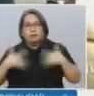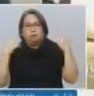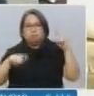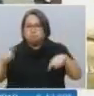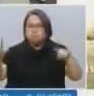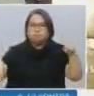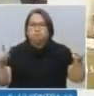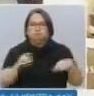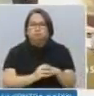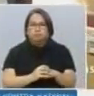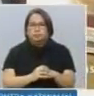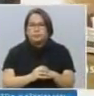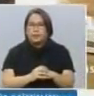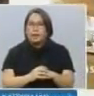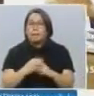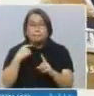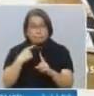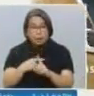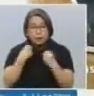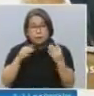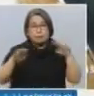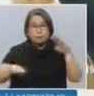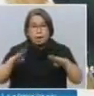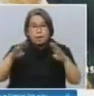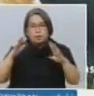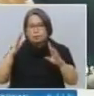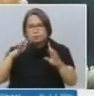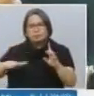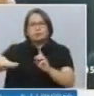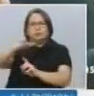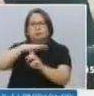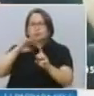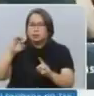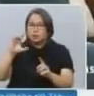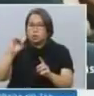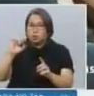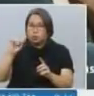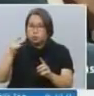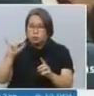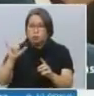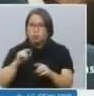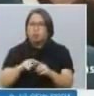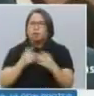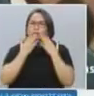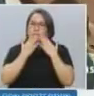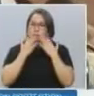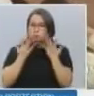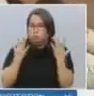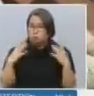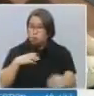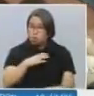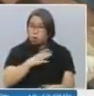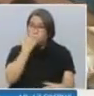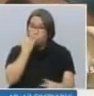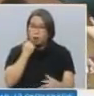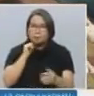on the right to a balanced and healthy ecology. I applaud Congress for the timely passage of the train